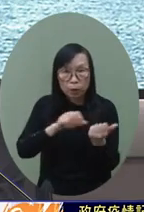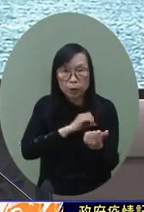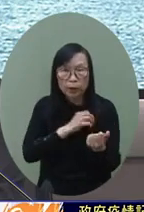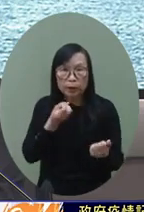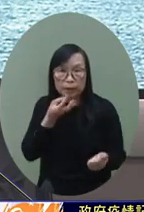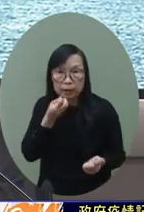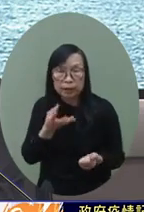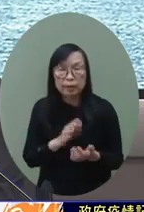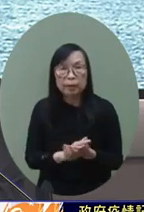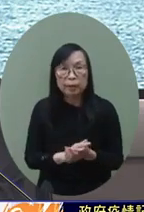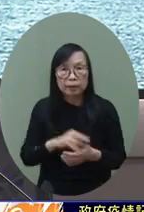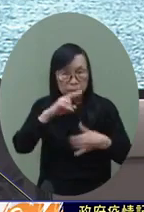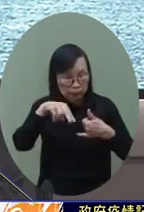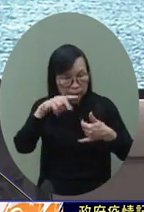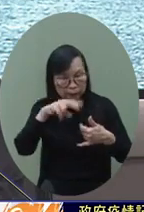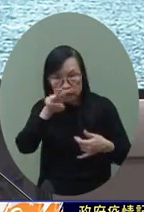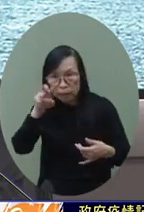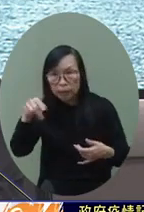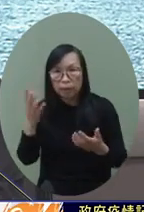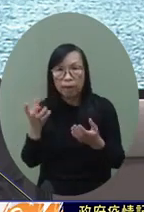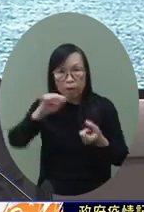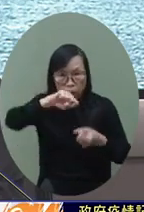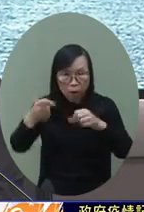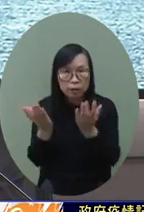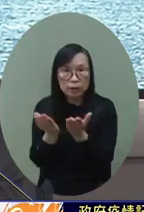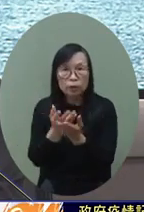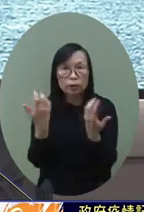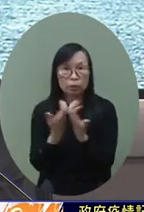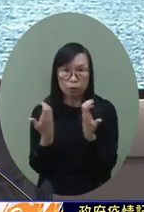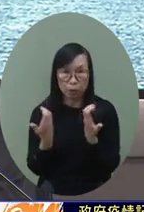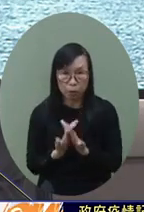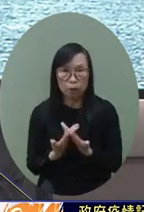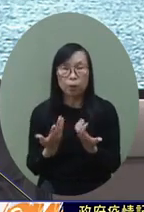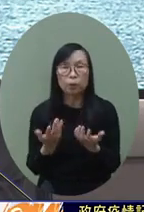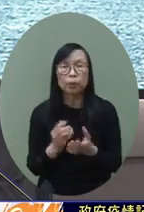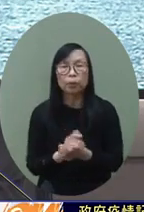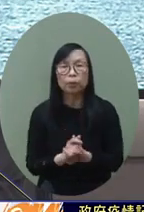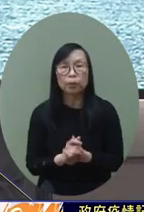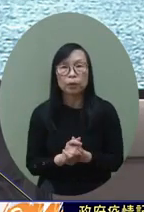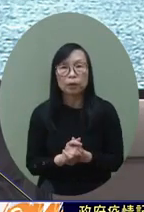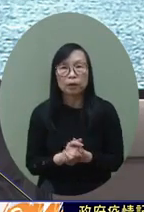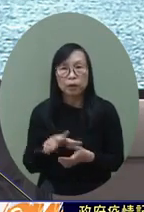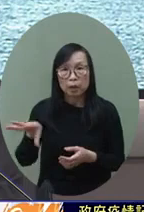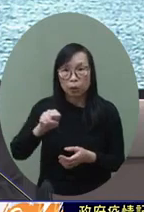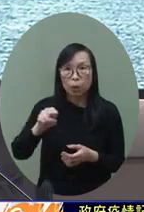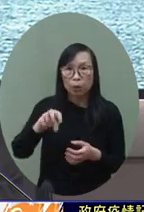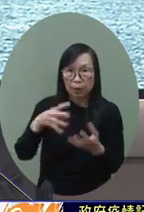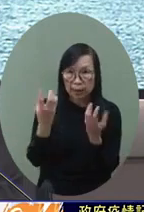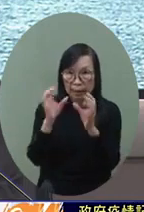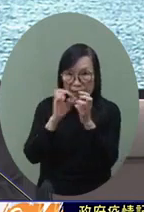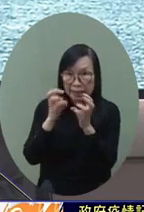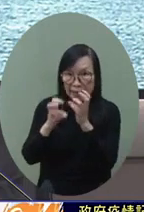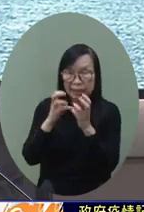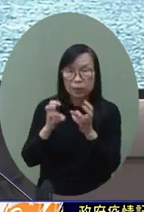safety data, and also all the information available or requested to be supplied by the